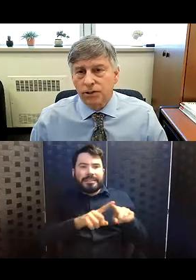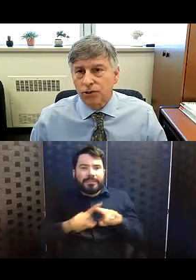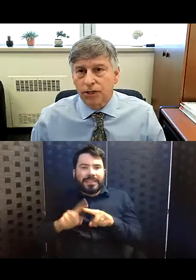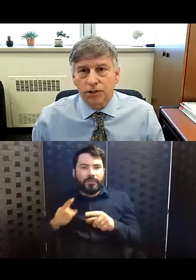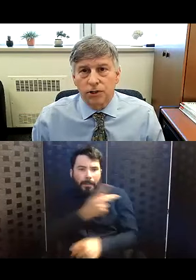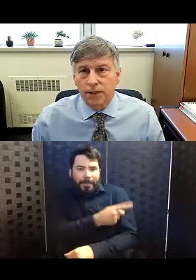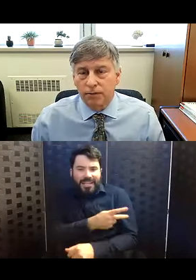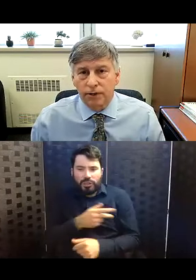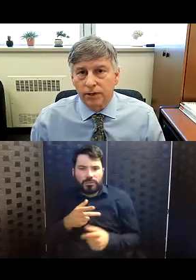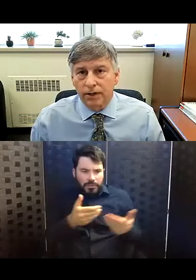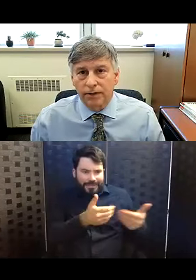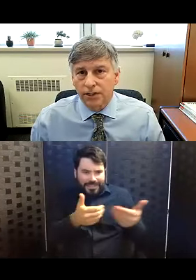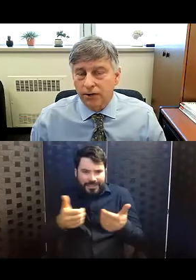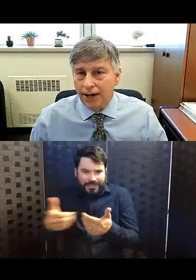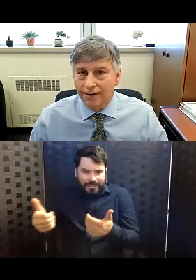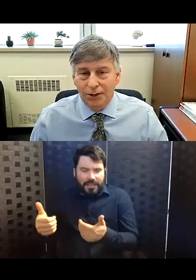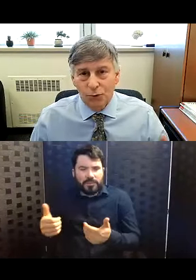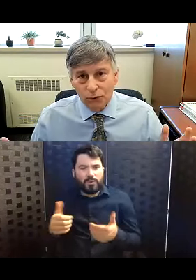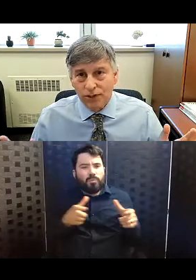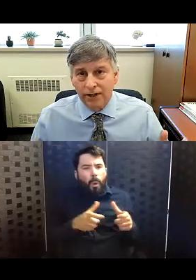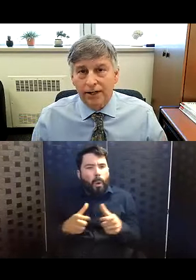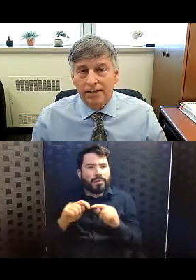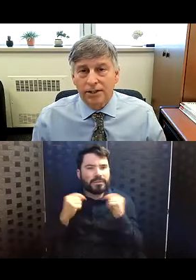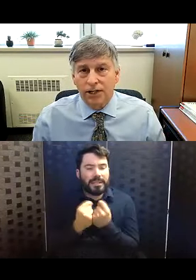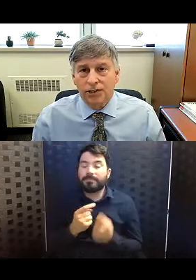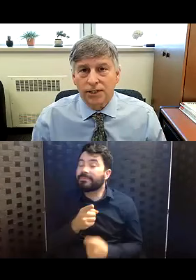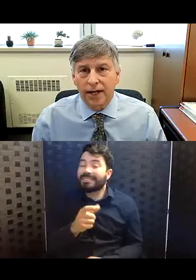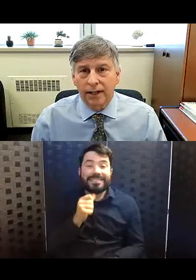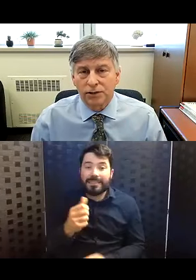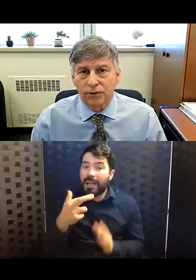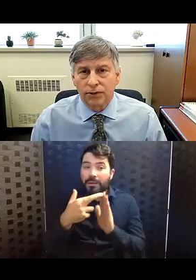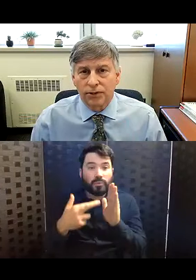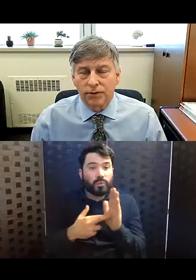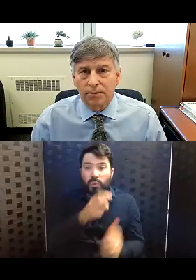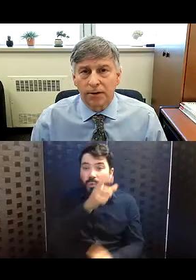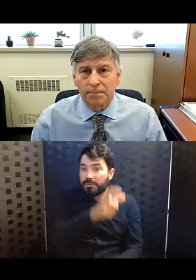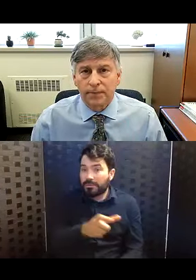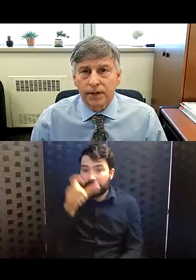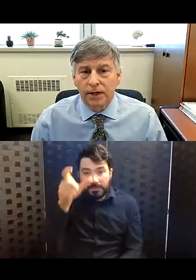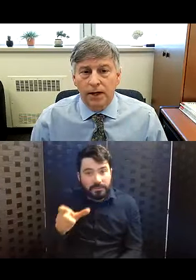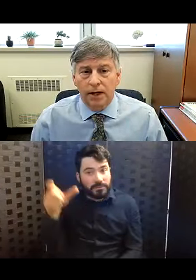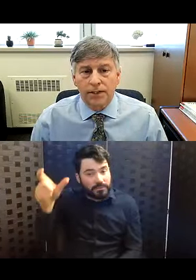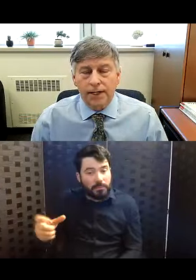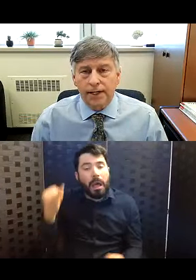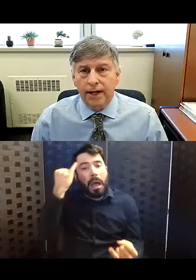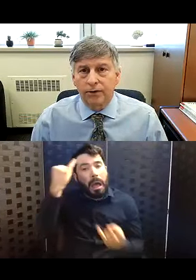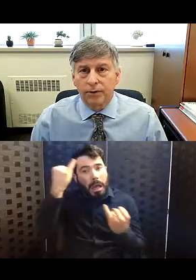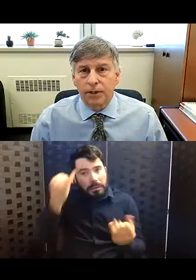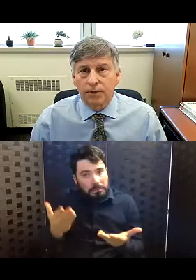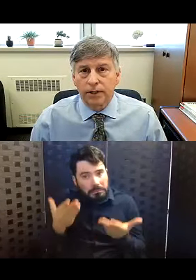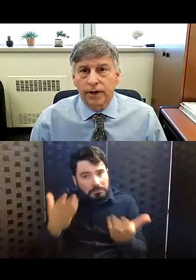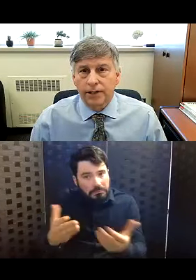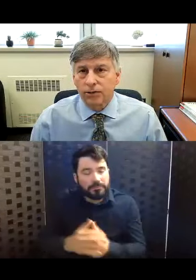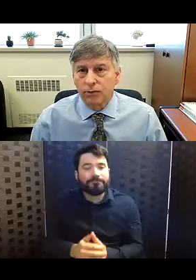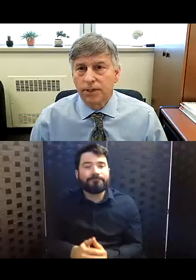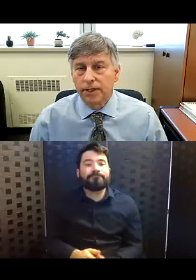clinical situation is going to be different. These are not rules, they are suggestions, guidelines for you to think about. The second category, the middle one